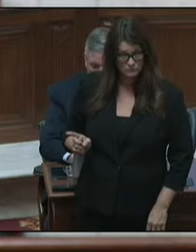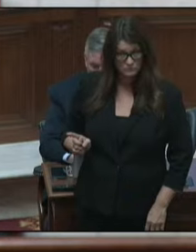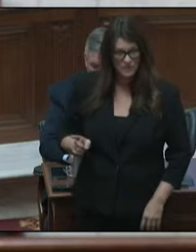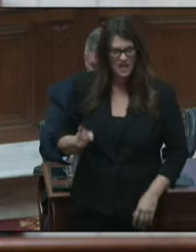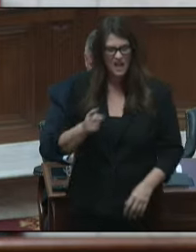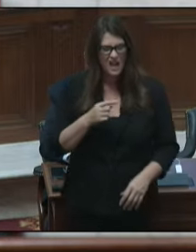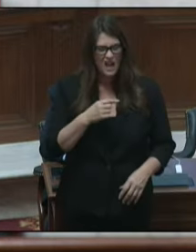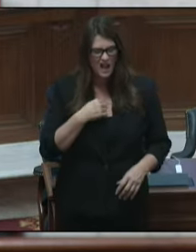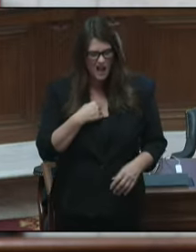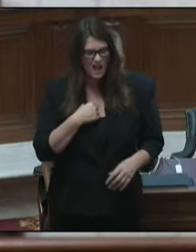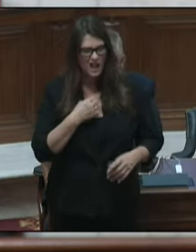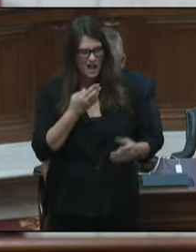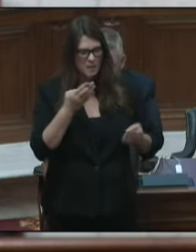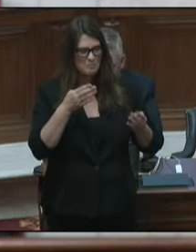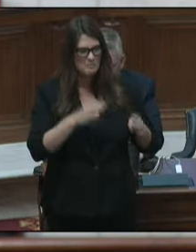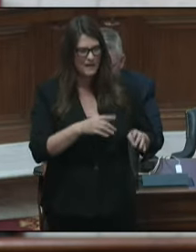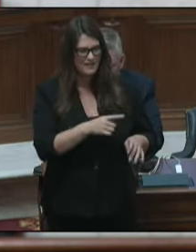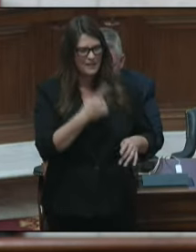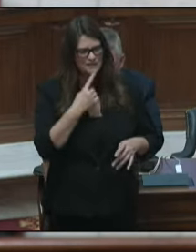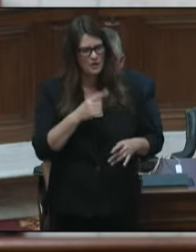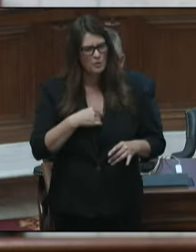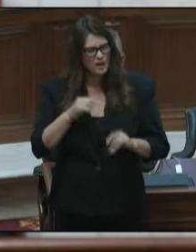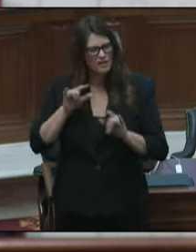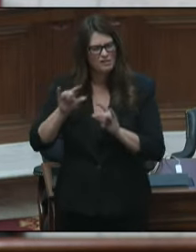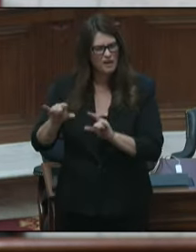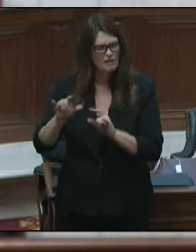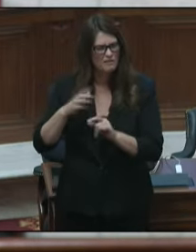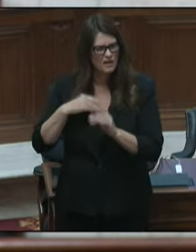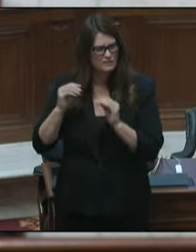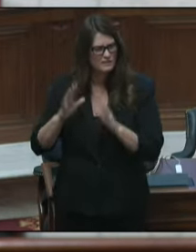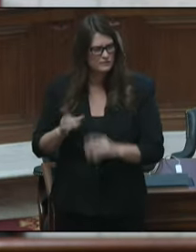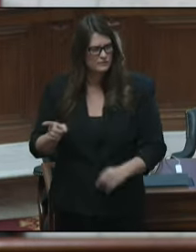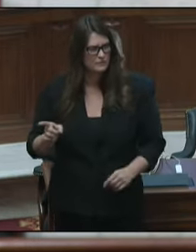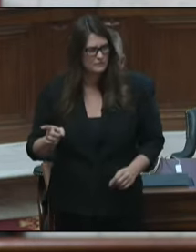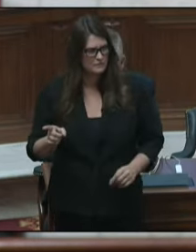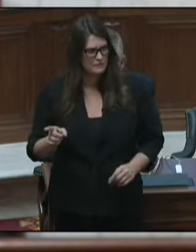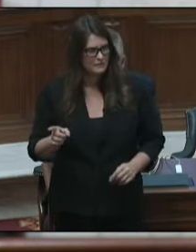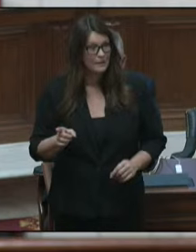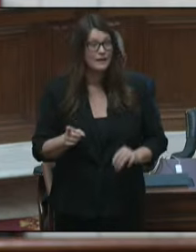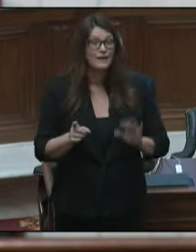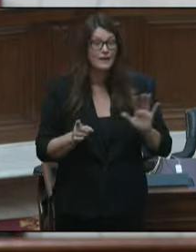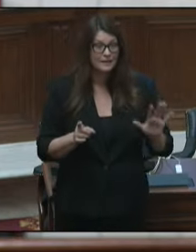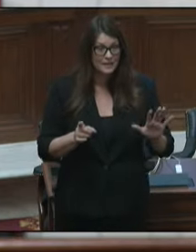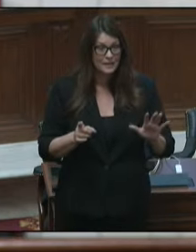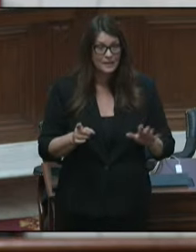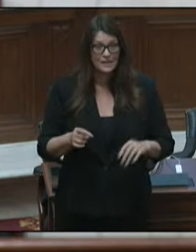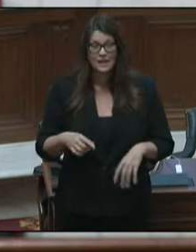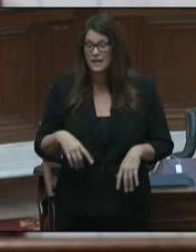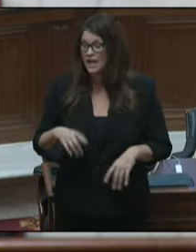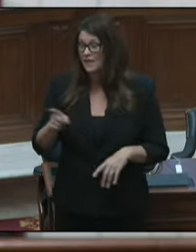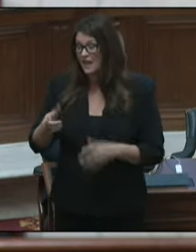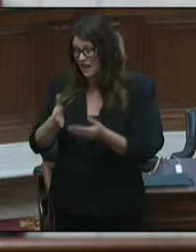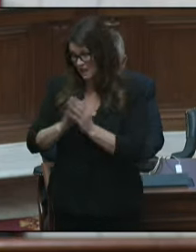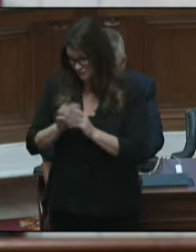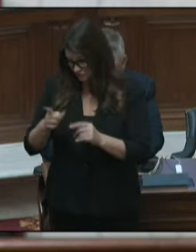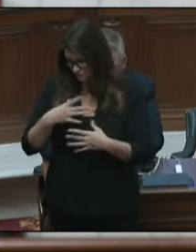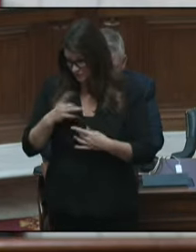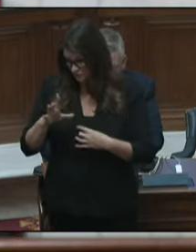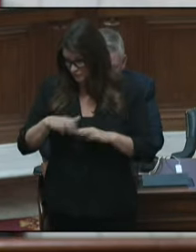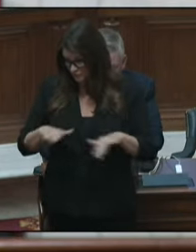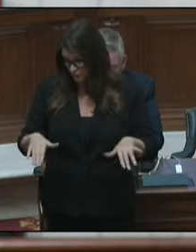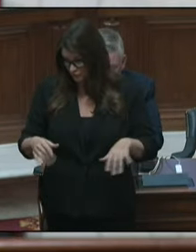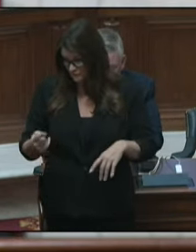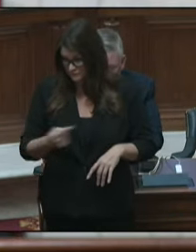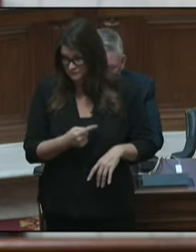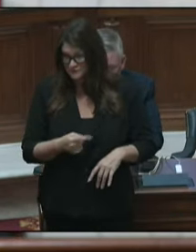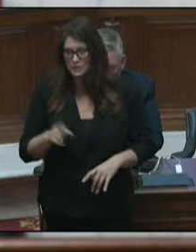And I'll bet you overwhelmingly they say, we love Miss Lily. And then go out and ask Miss Lily what she thinks of her students, and